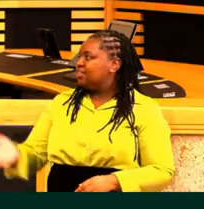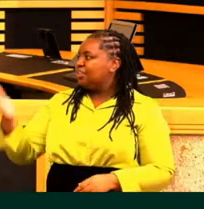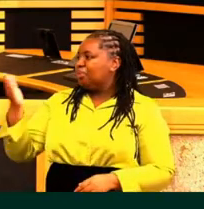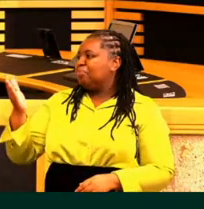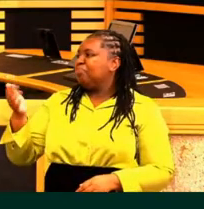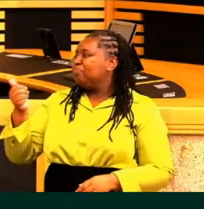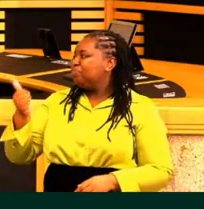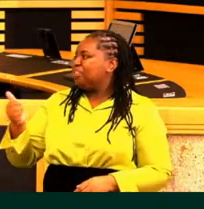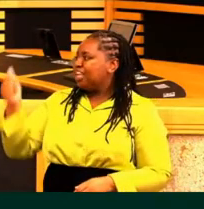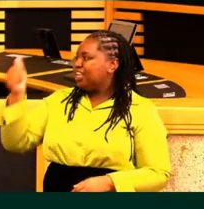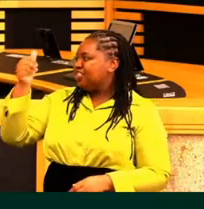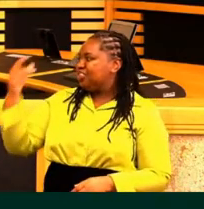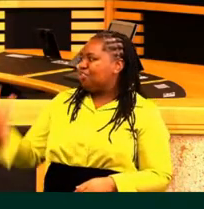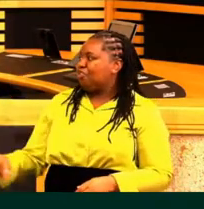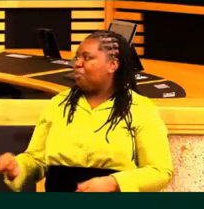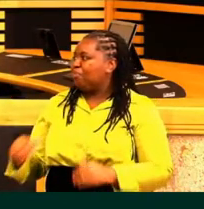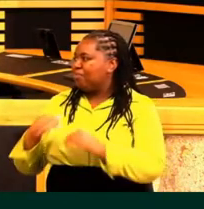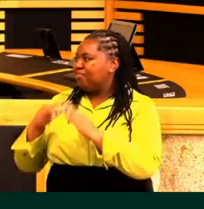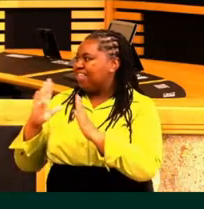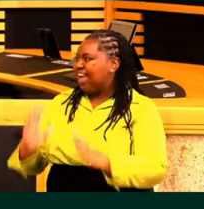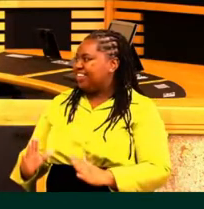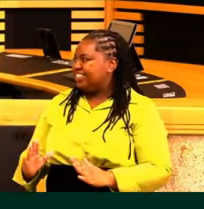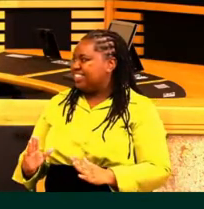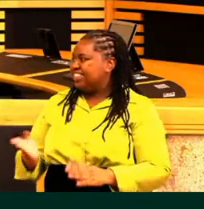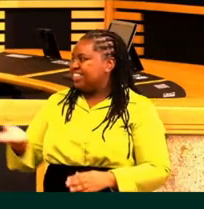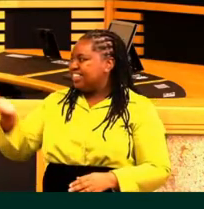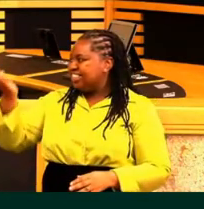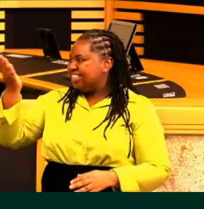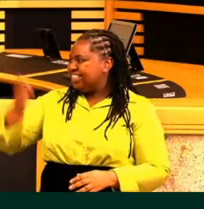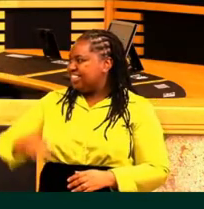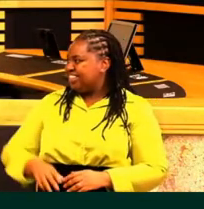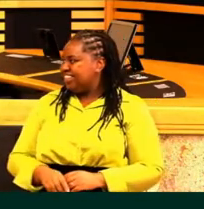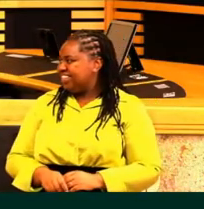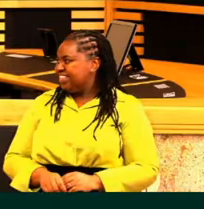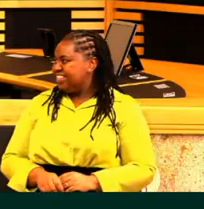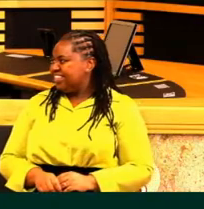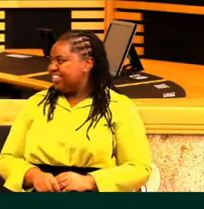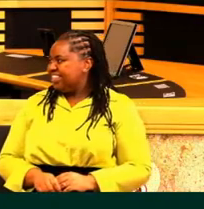a chief whip of the house you can go ahead